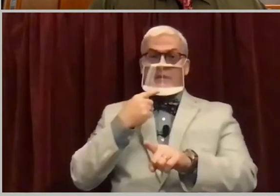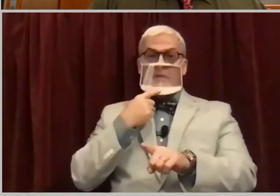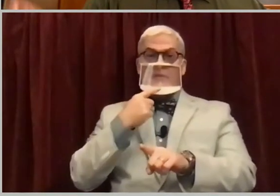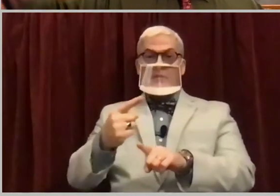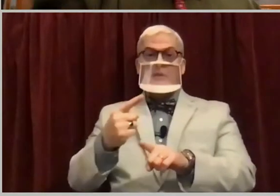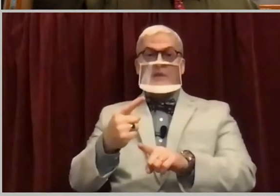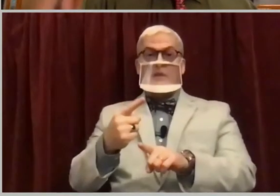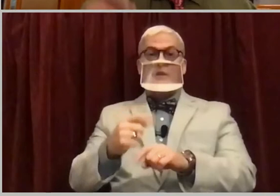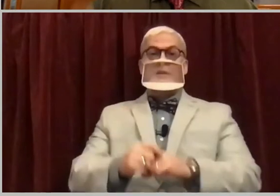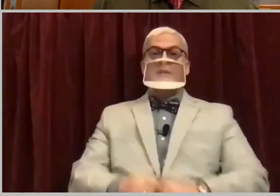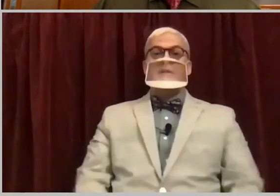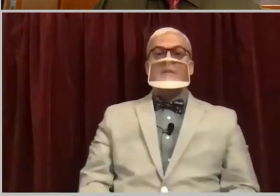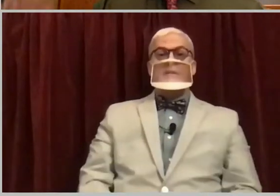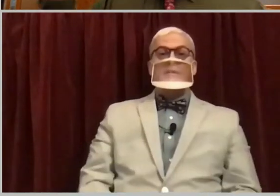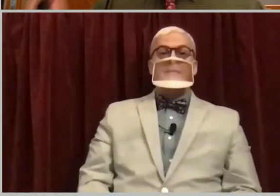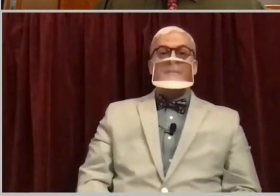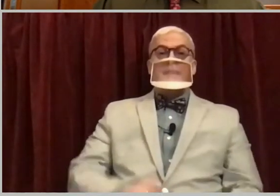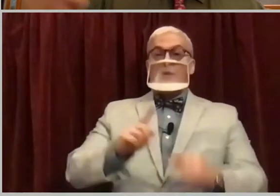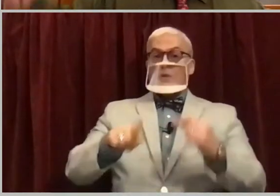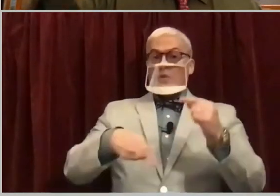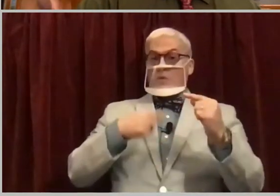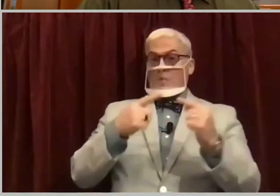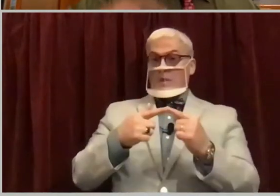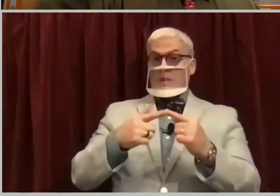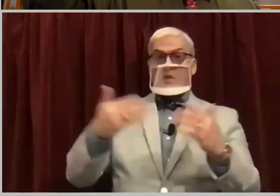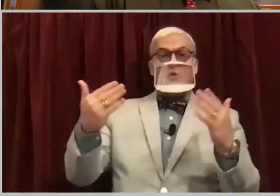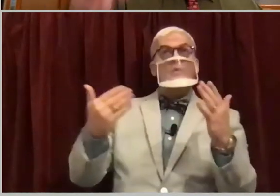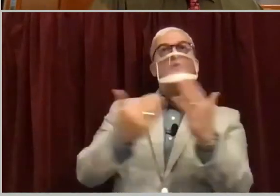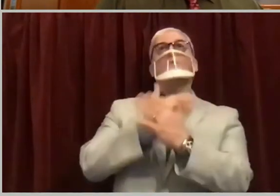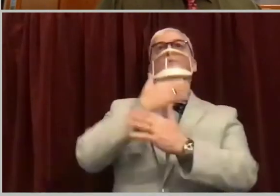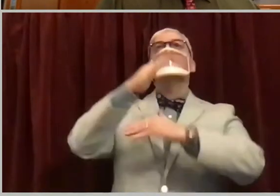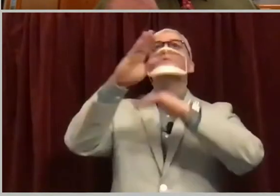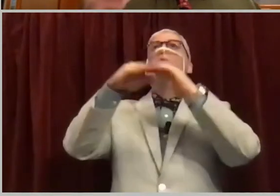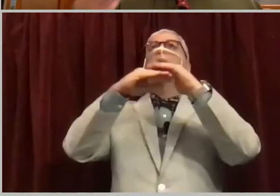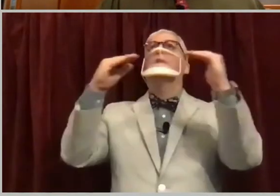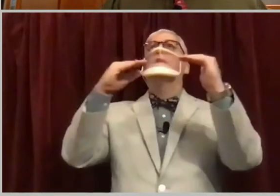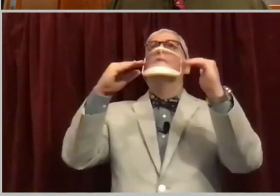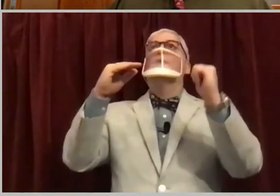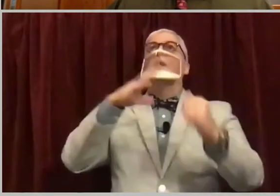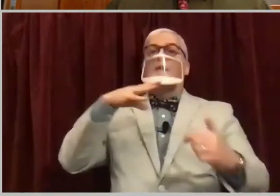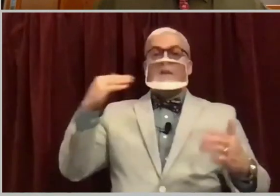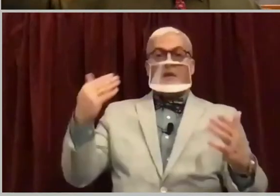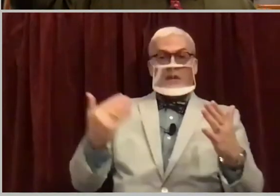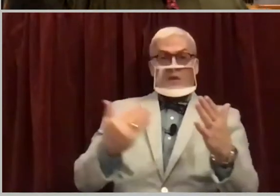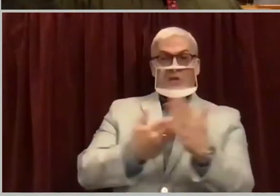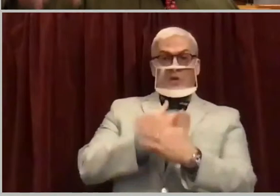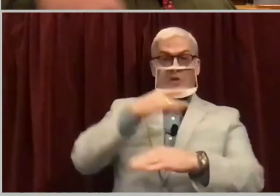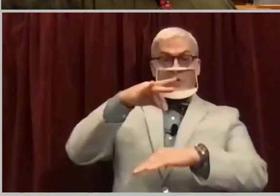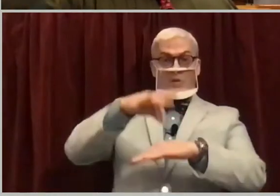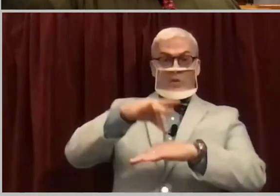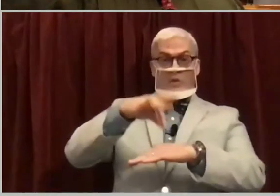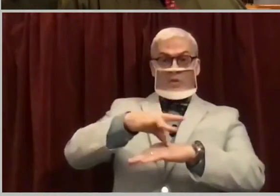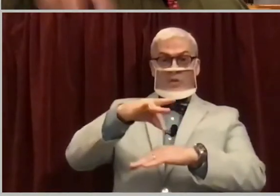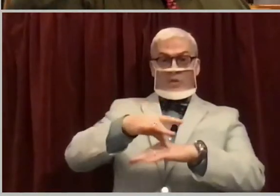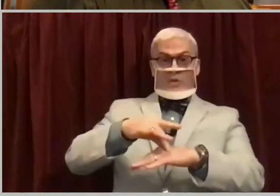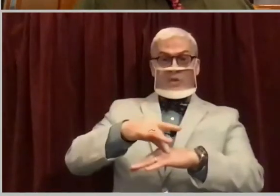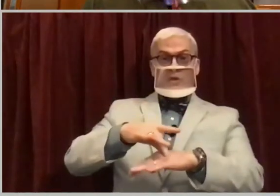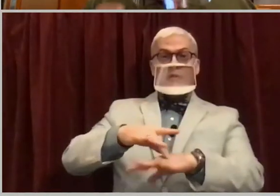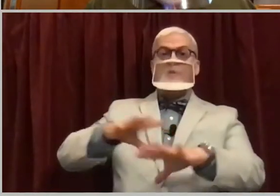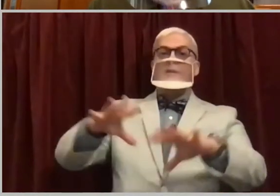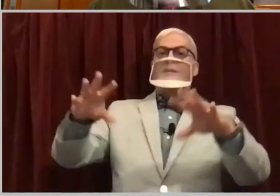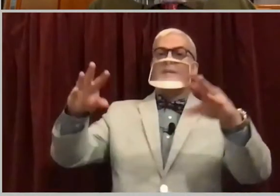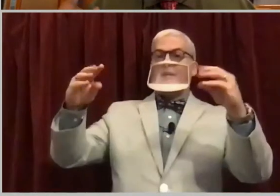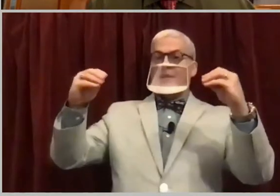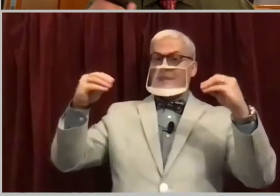ever-circling years shall come the time foretold. When the